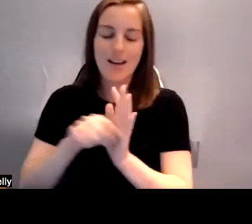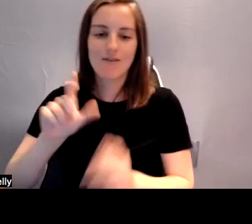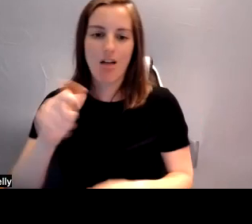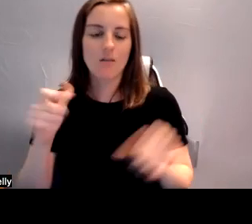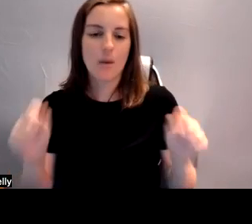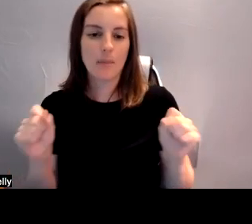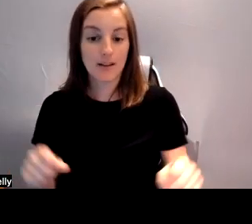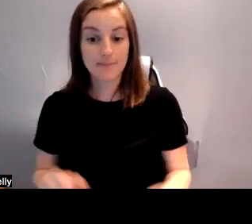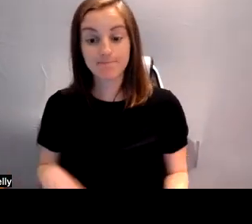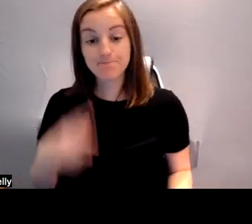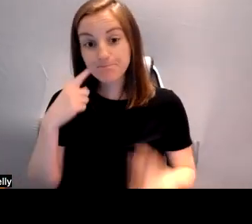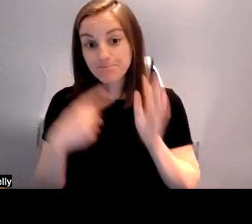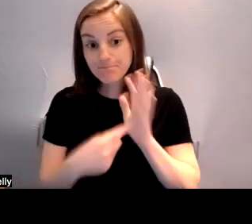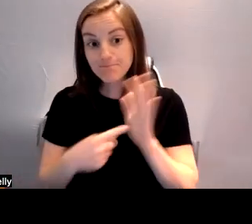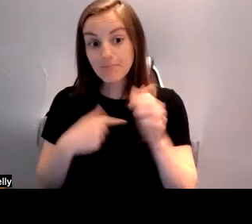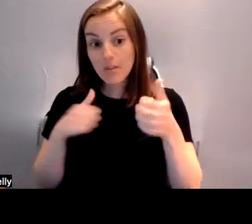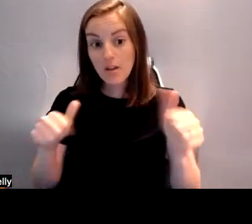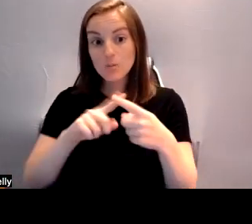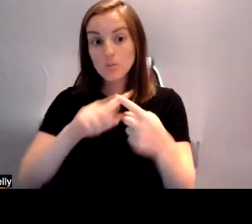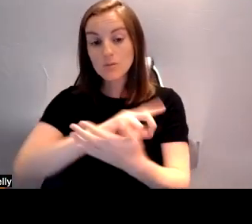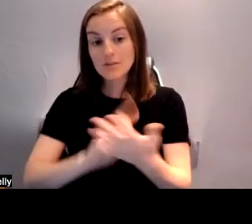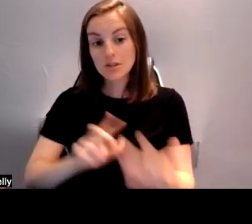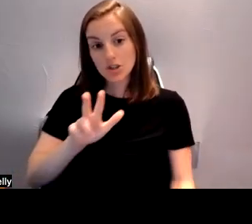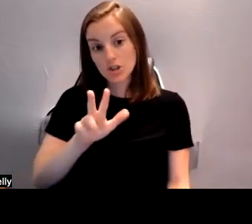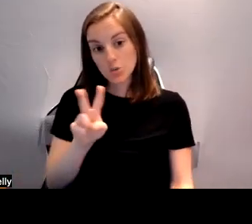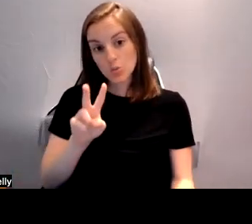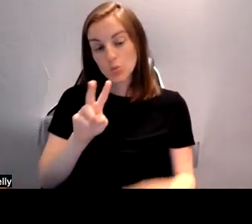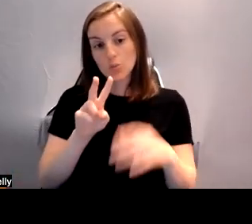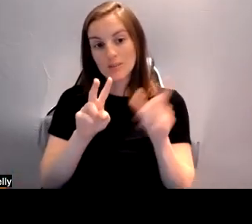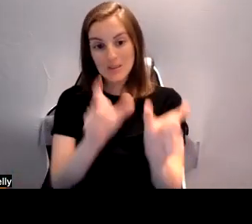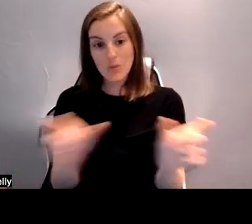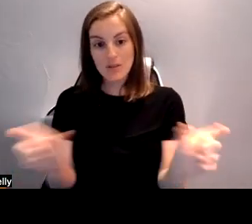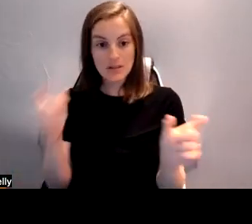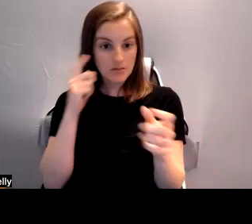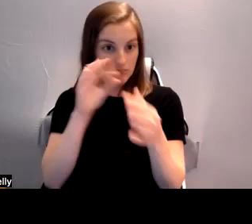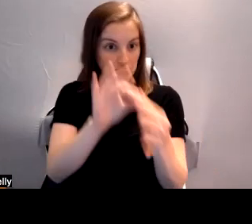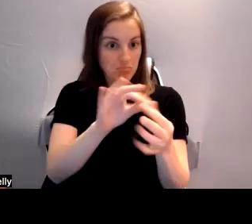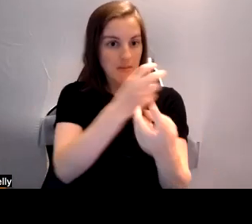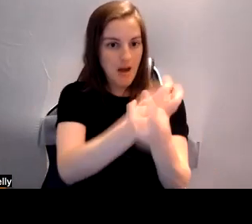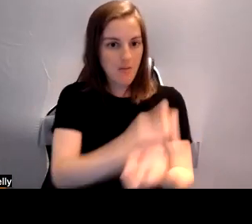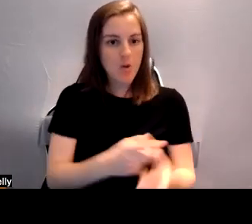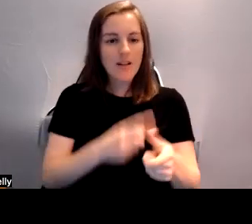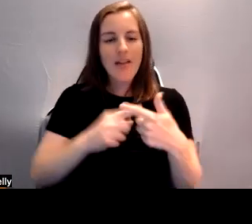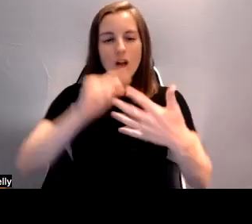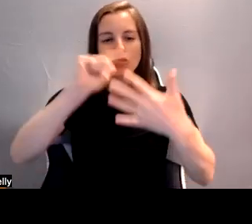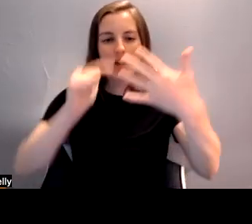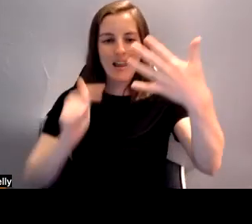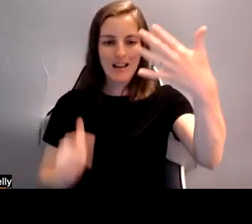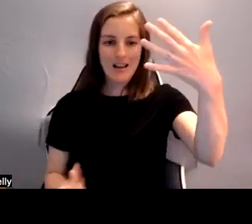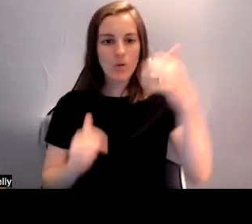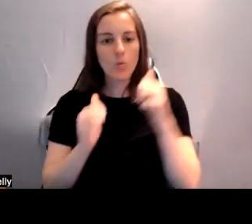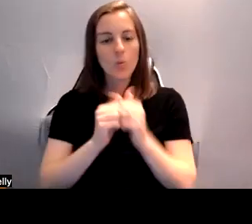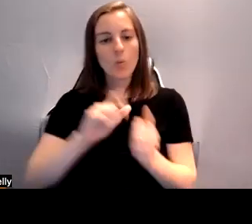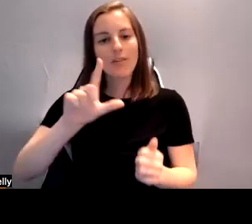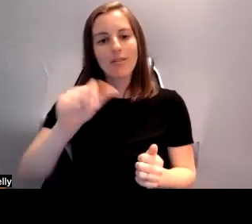case, I try to design 32 sequences for these backbones and then rank them by the log probability. So